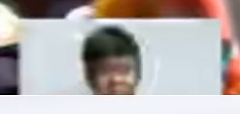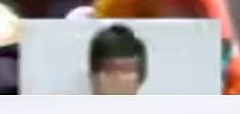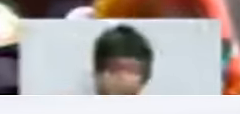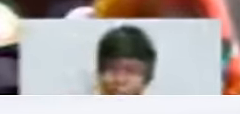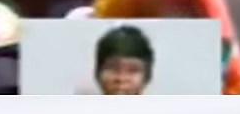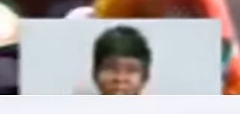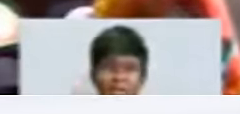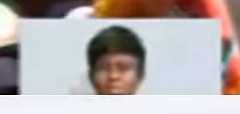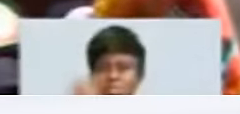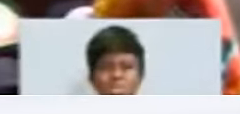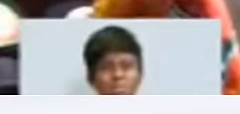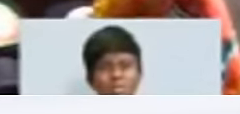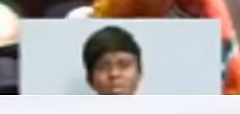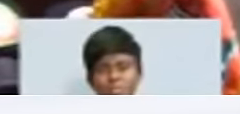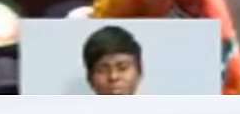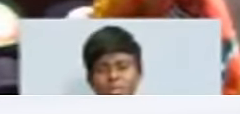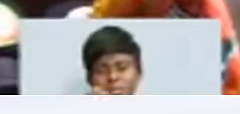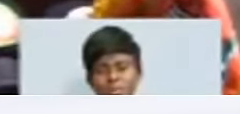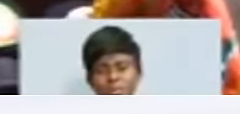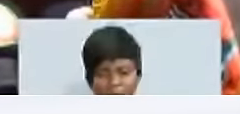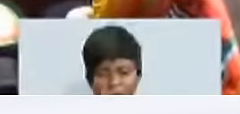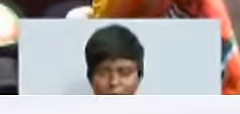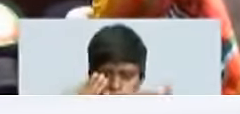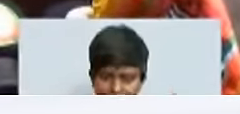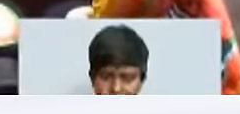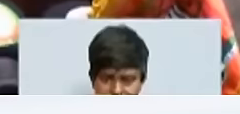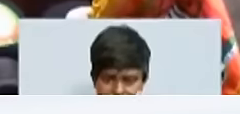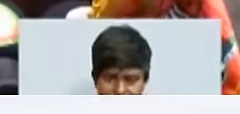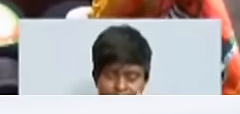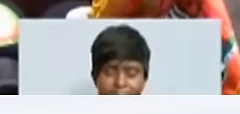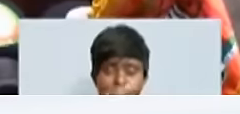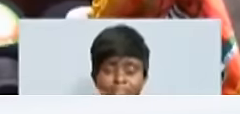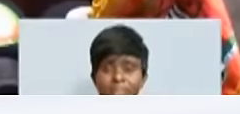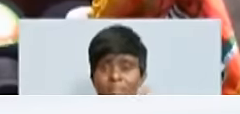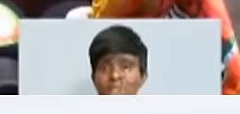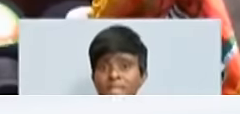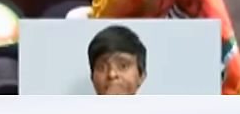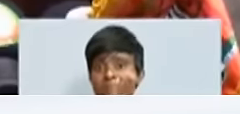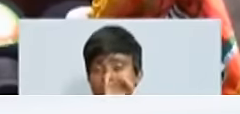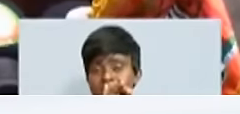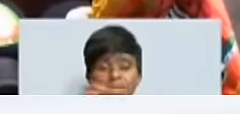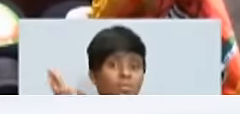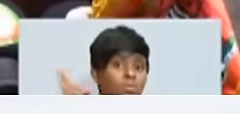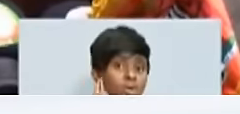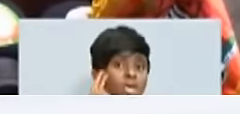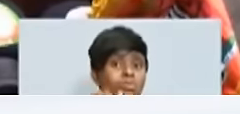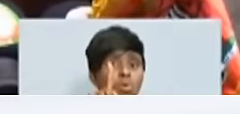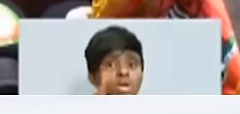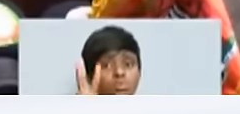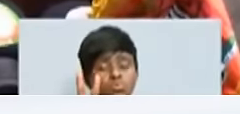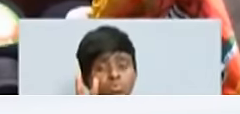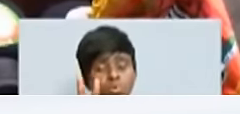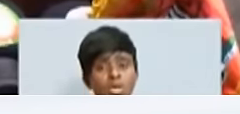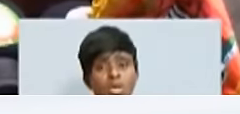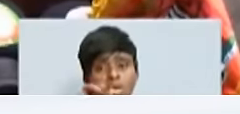necessary. Further, to provide access to the ZNBC signal for Radio 1 and 2,